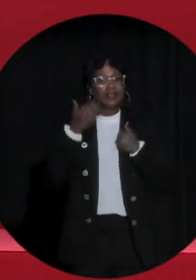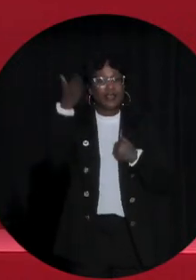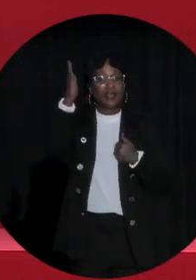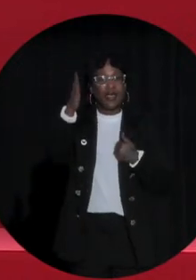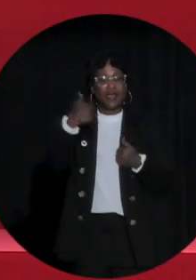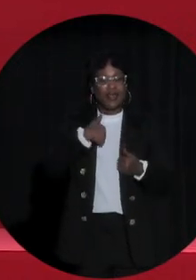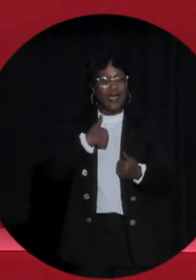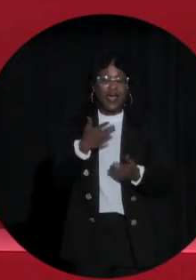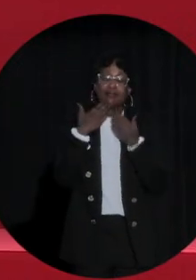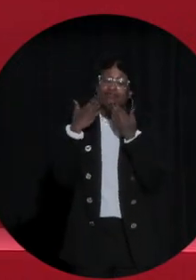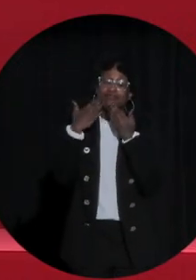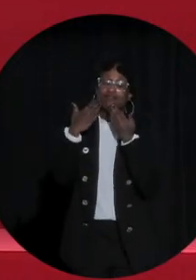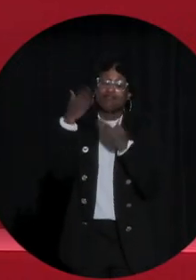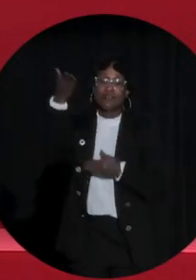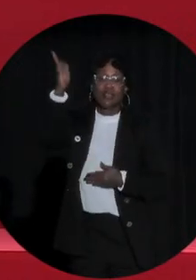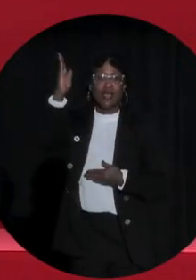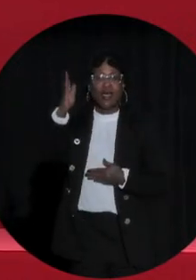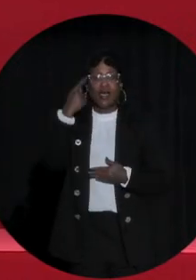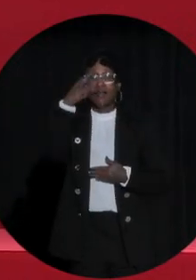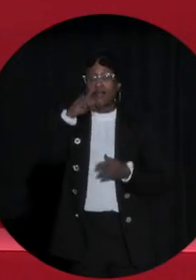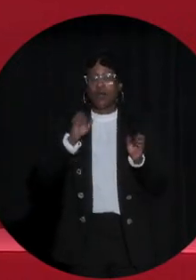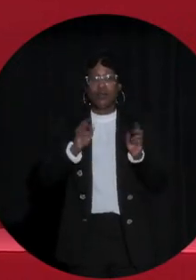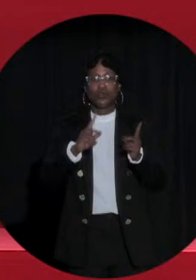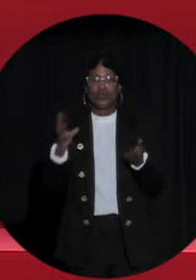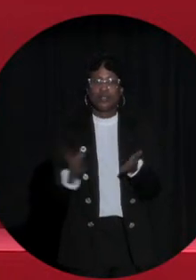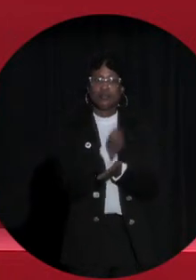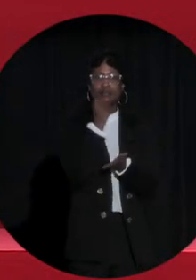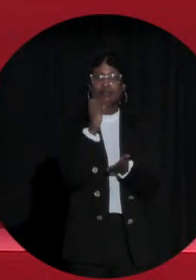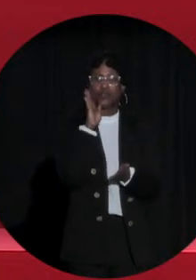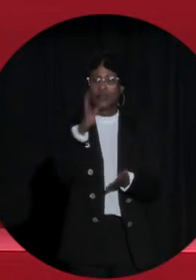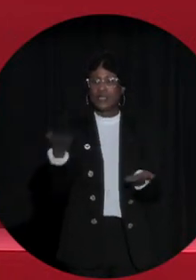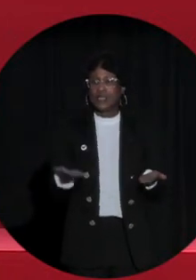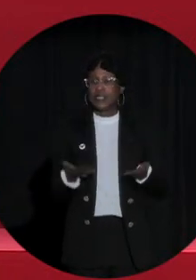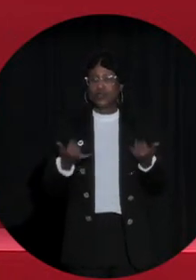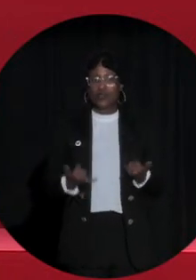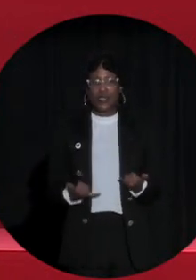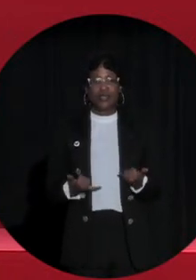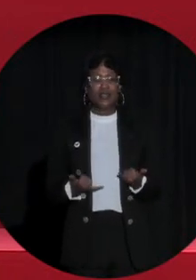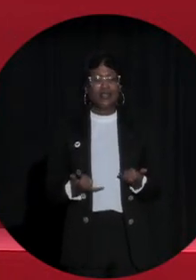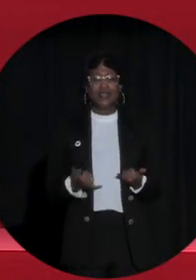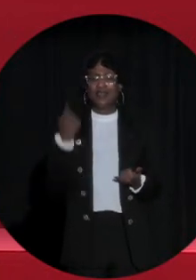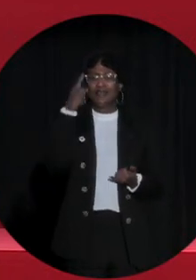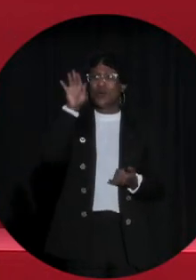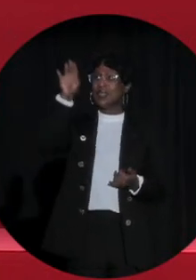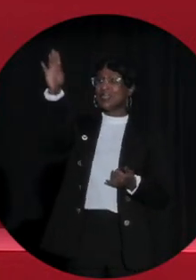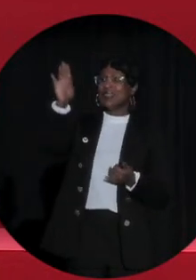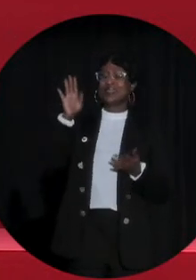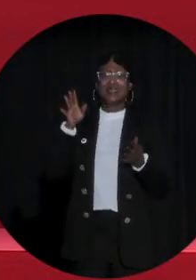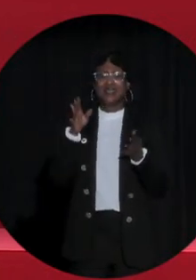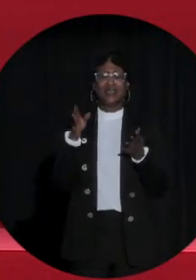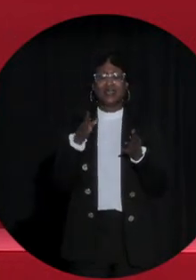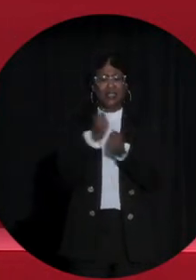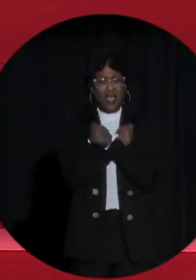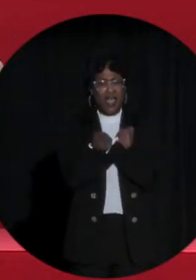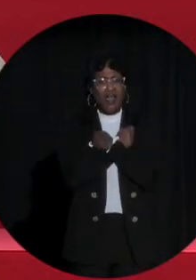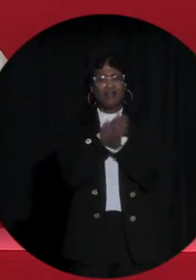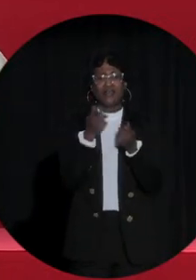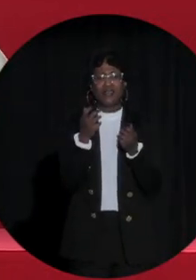the opportunity to be here today and for his absolutely indescribable love and